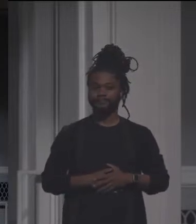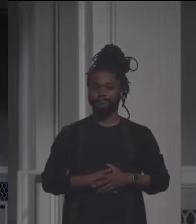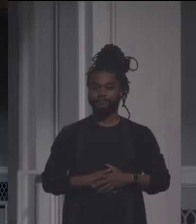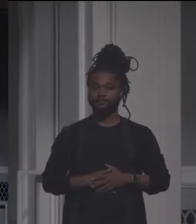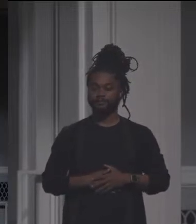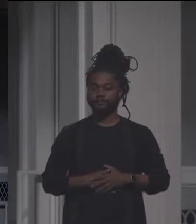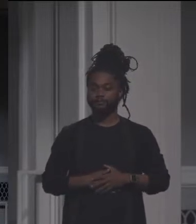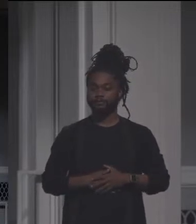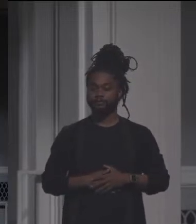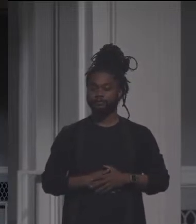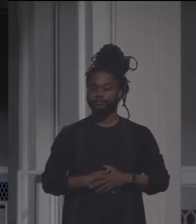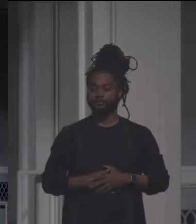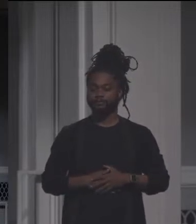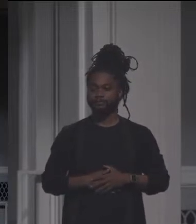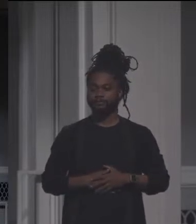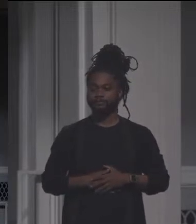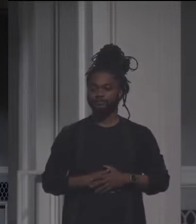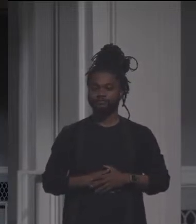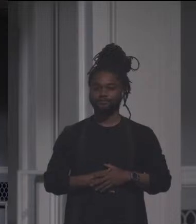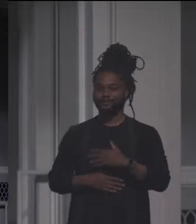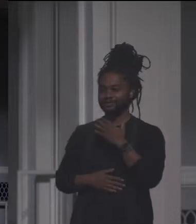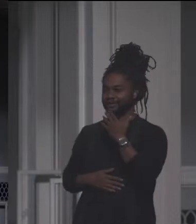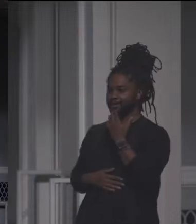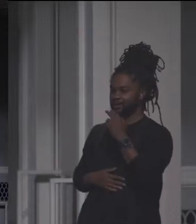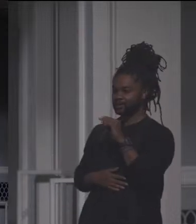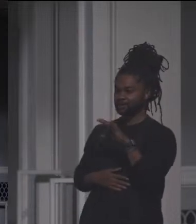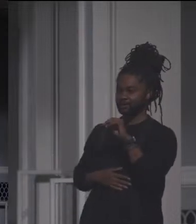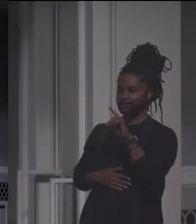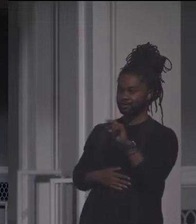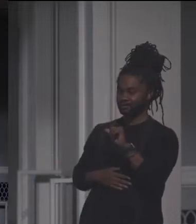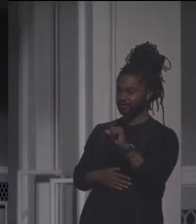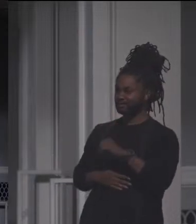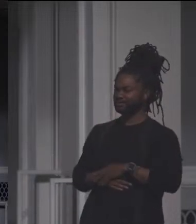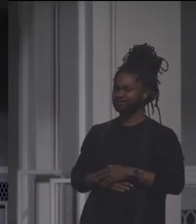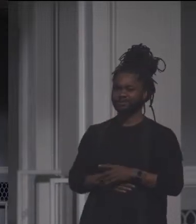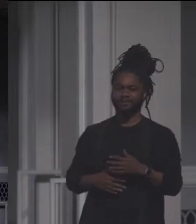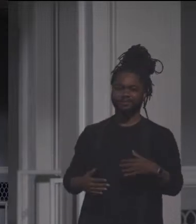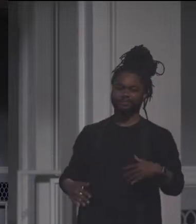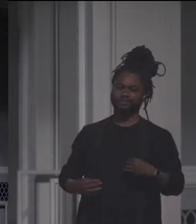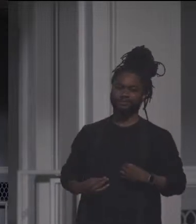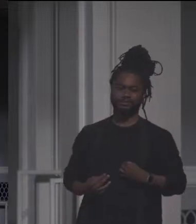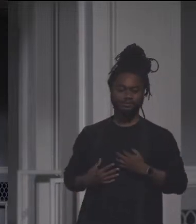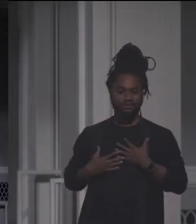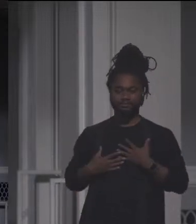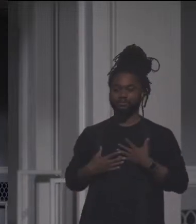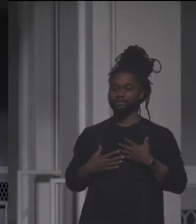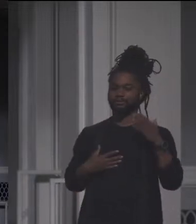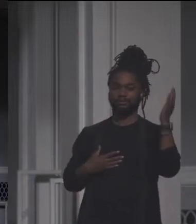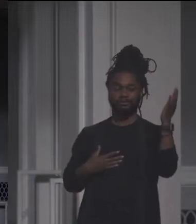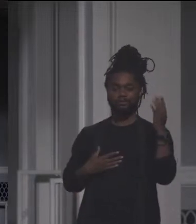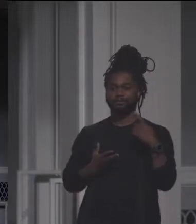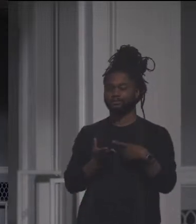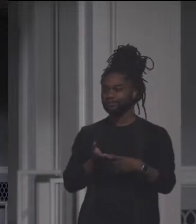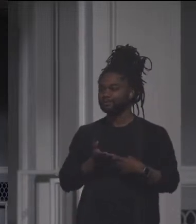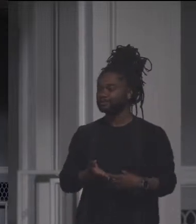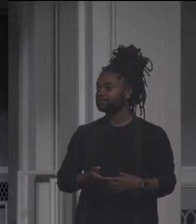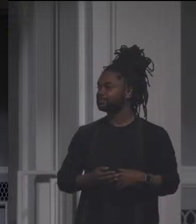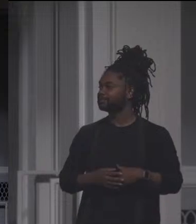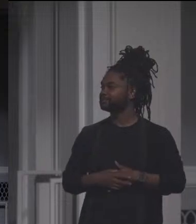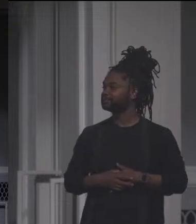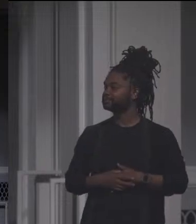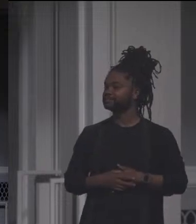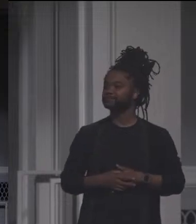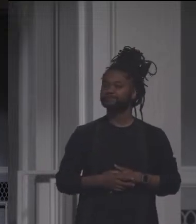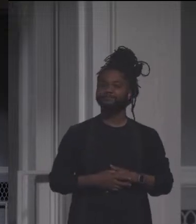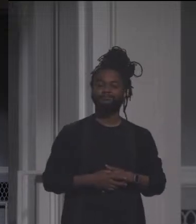Okay. Super cool. Thank you, Nicola, for such an inspiring talk. Thank you. Clearly, the audience has